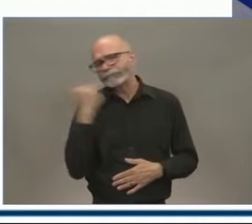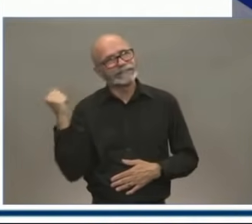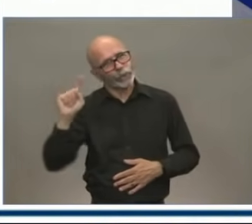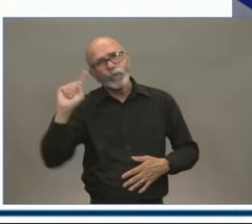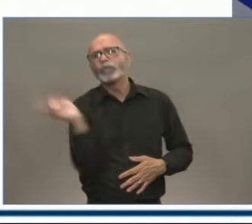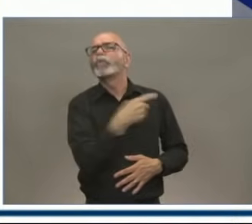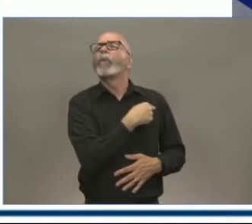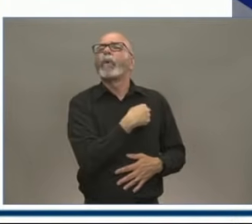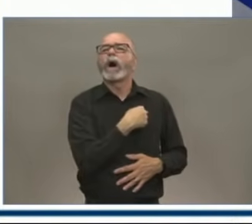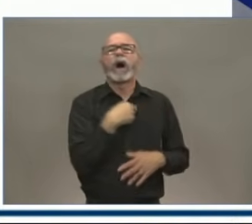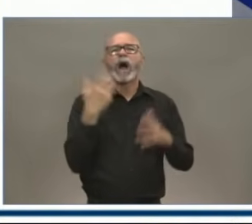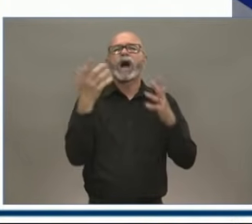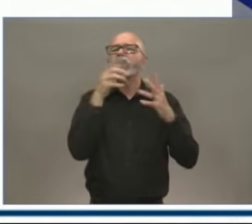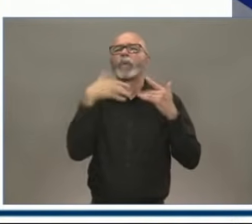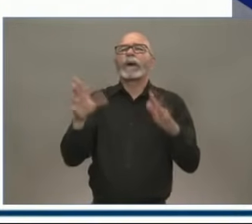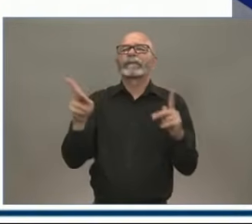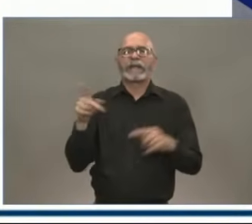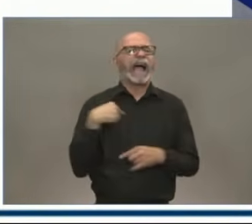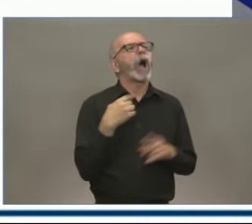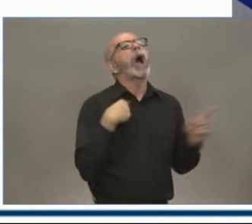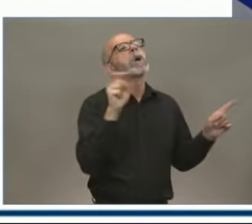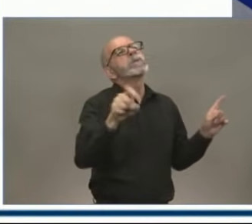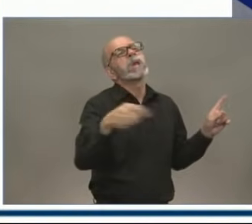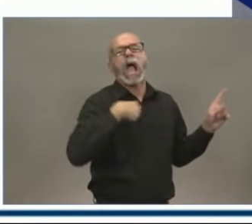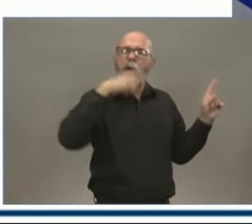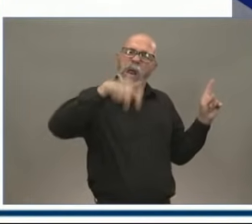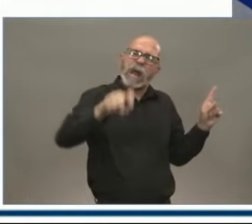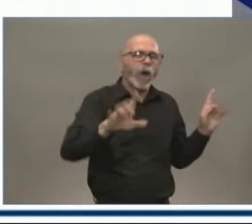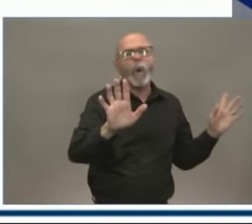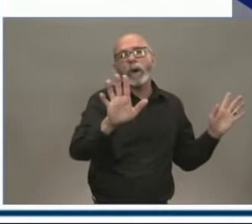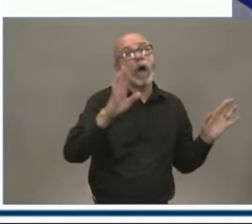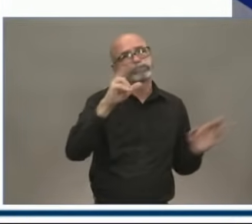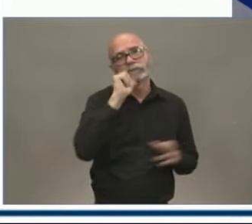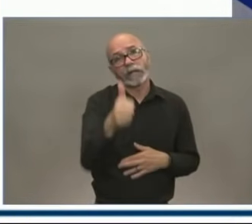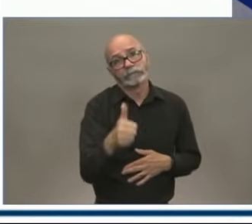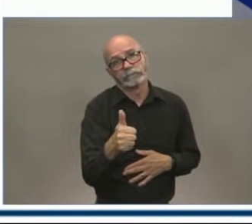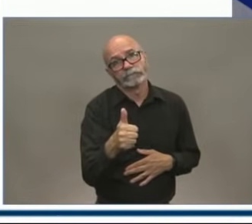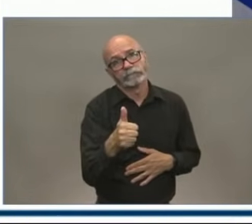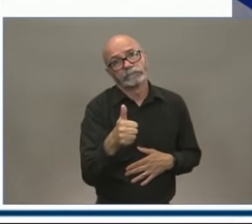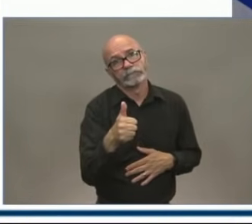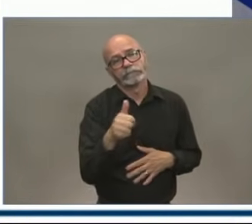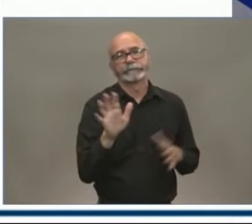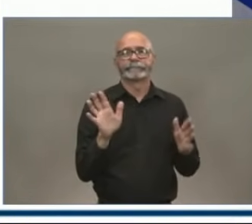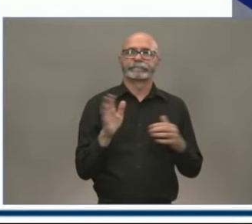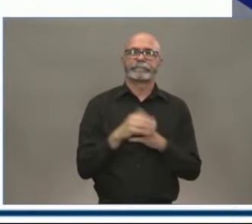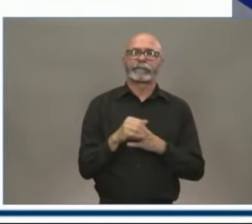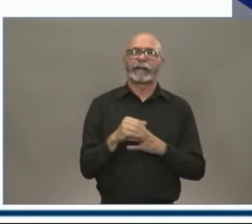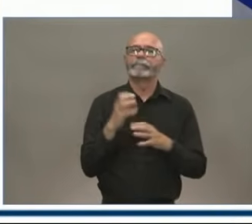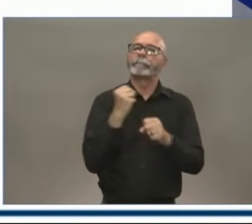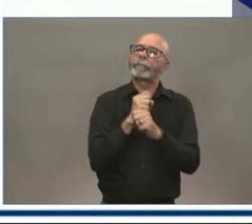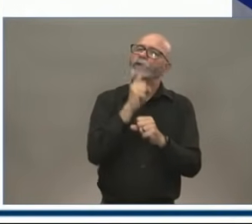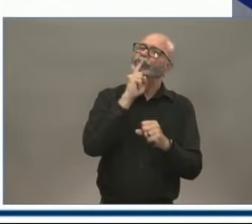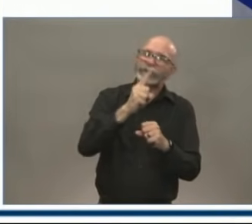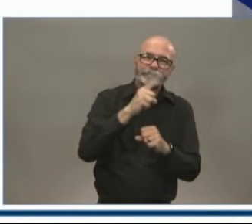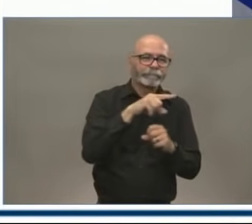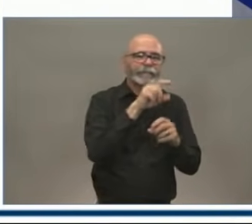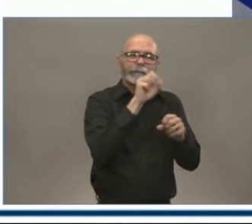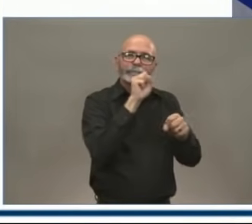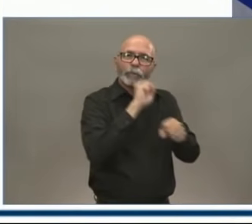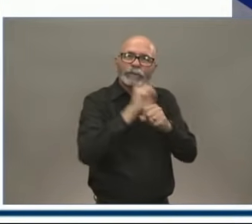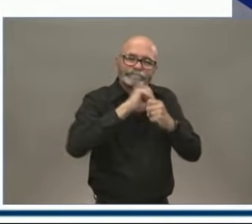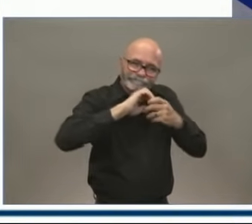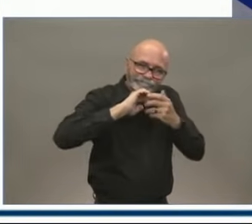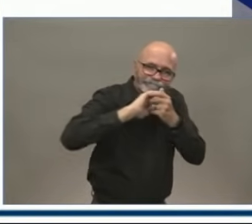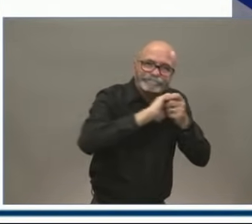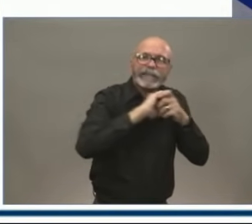from requiring or needing that. But the healthcare system will be there, continue to be there. We work with our partners at Nova Scotia Health Authority. We work with public